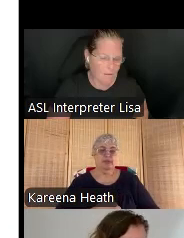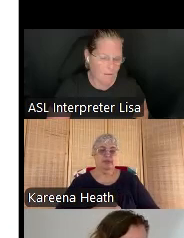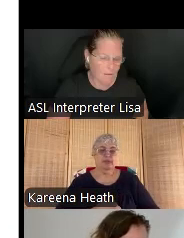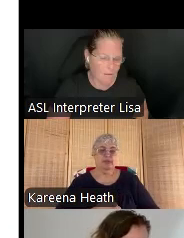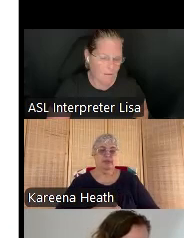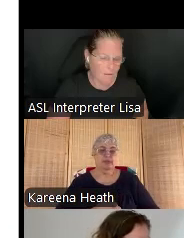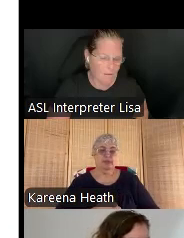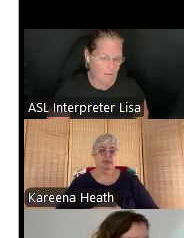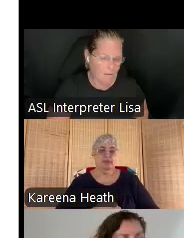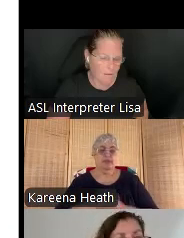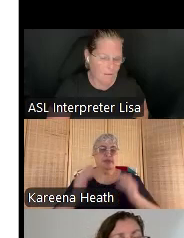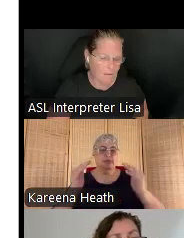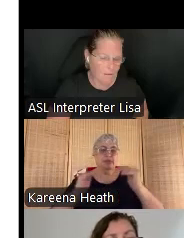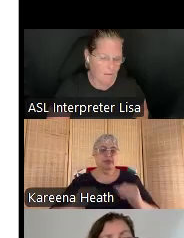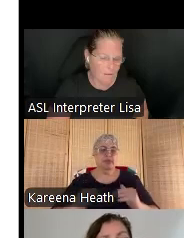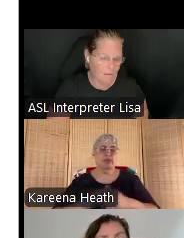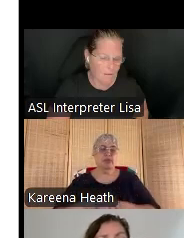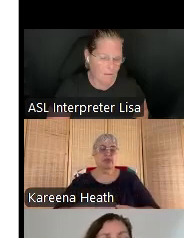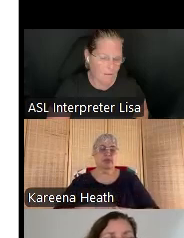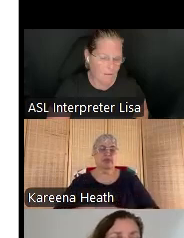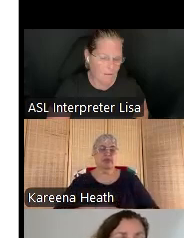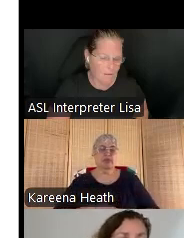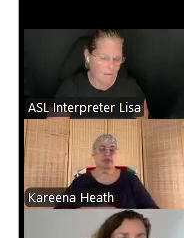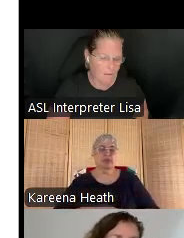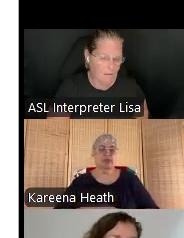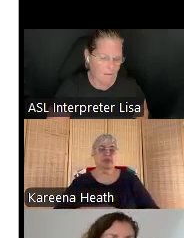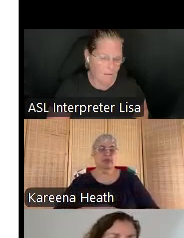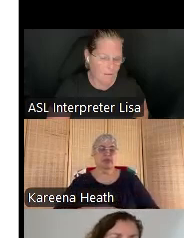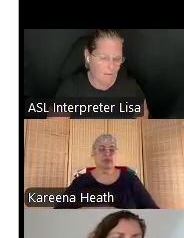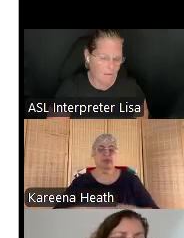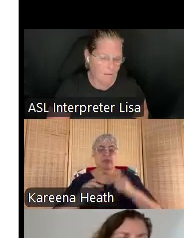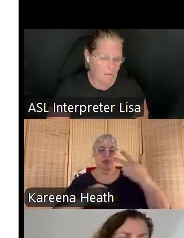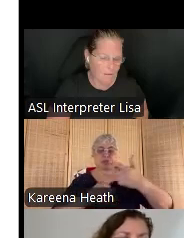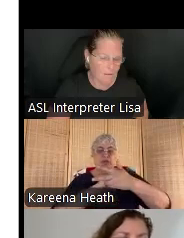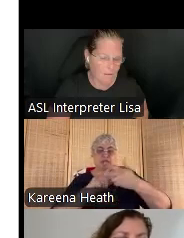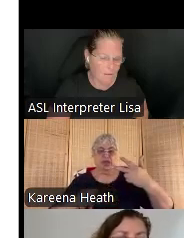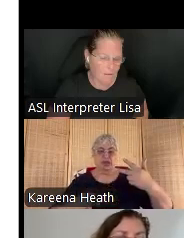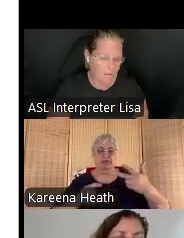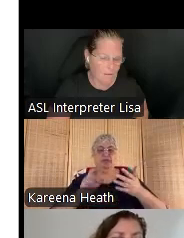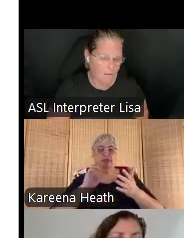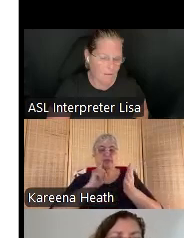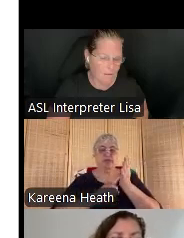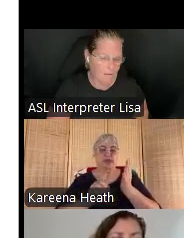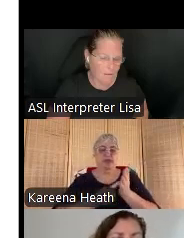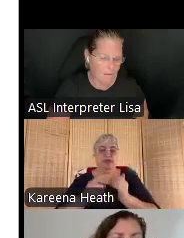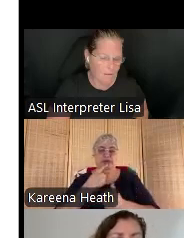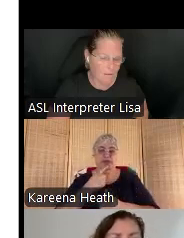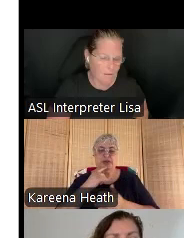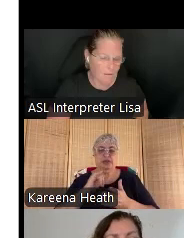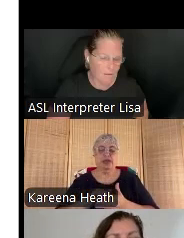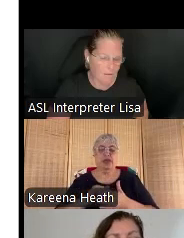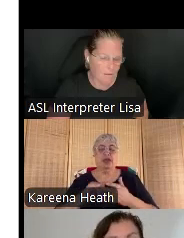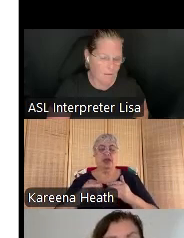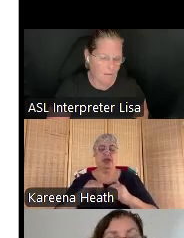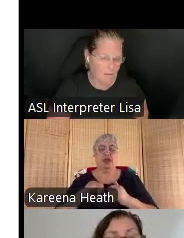And we'll go on to the next slide. So there is a terrible triad, which research shows, studies have